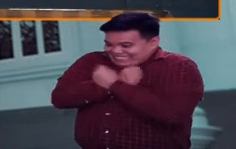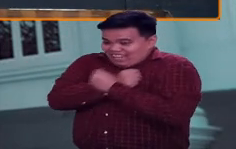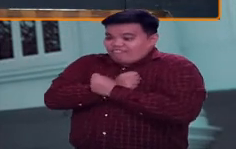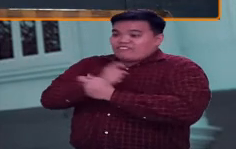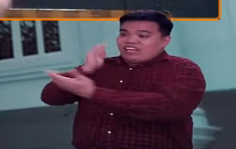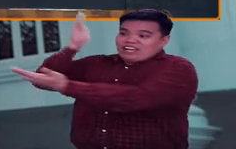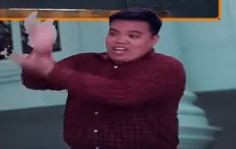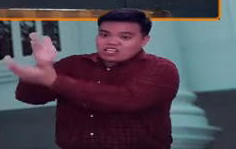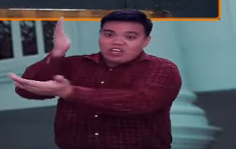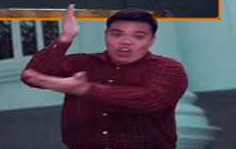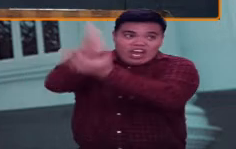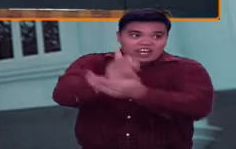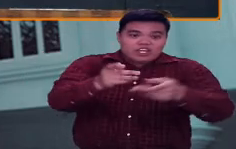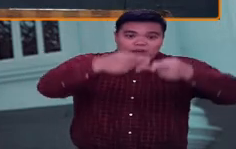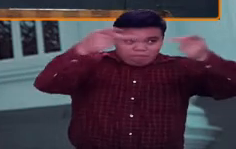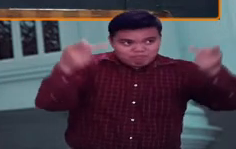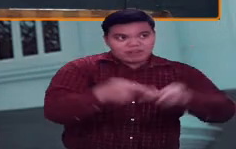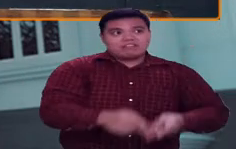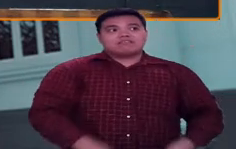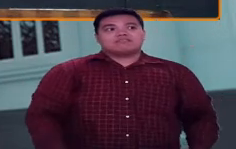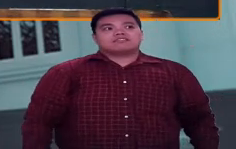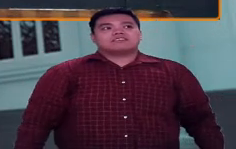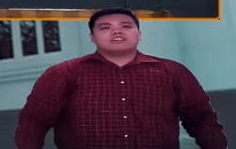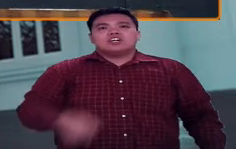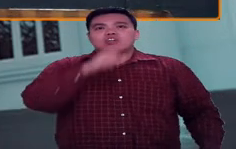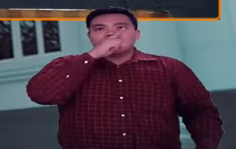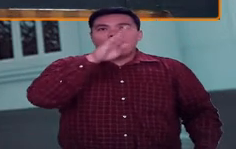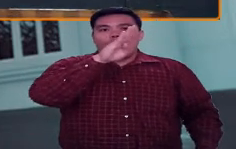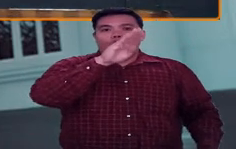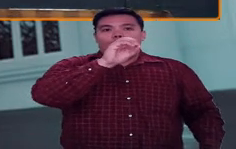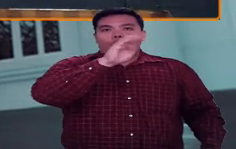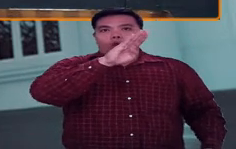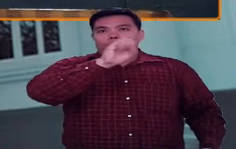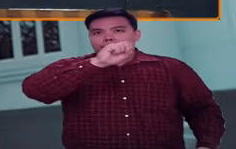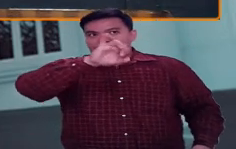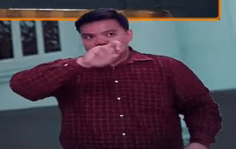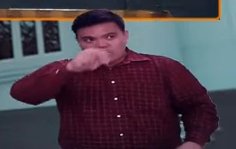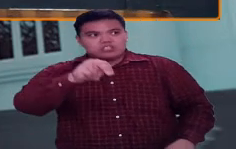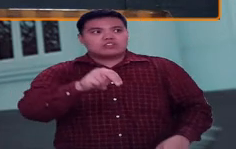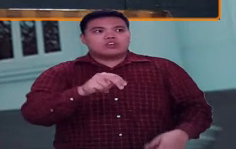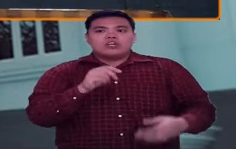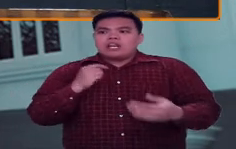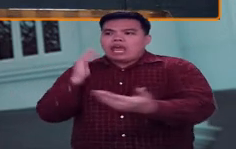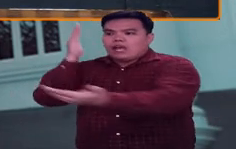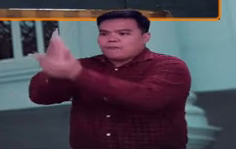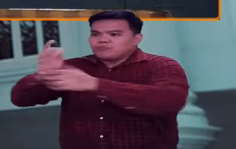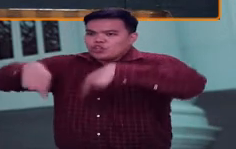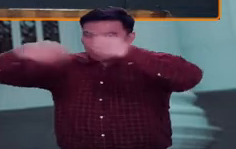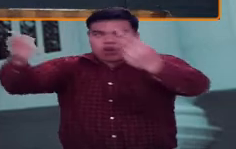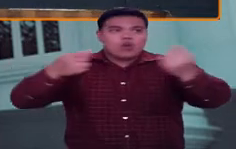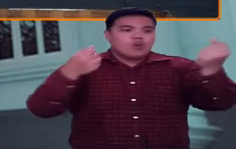all humanity. That is an obsession that creates a passion to go and to give and to pray.